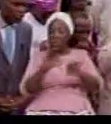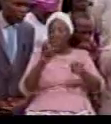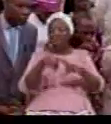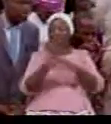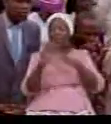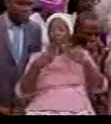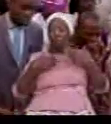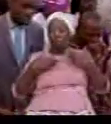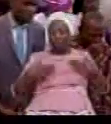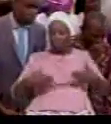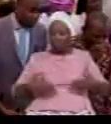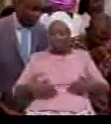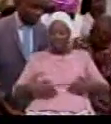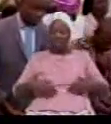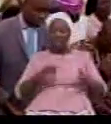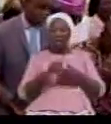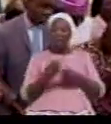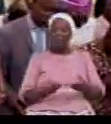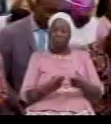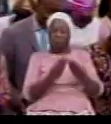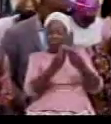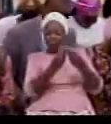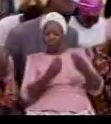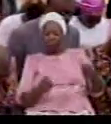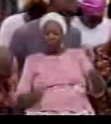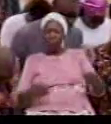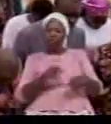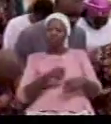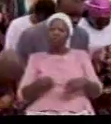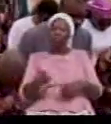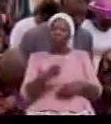dissolves those stones in the kidney.